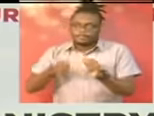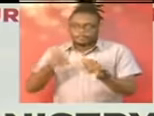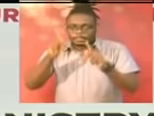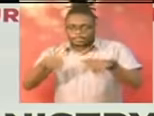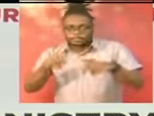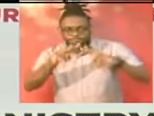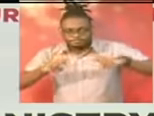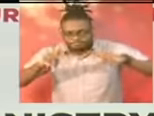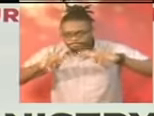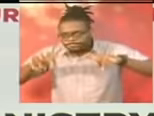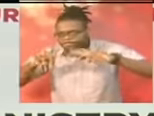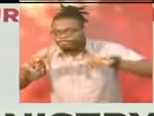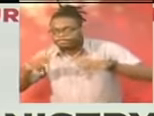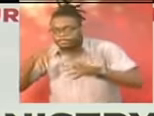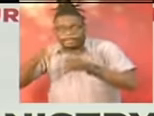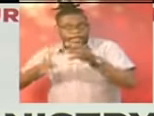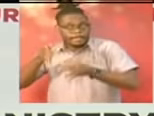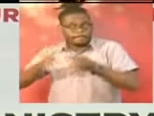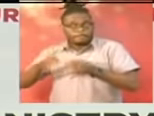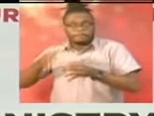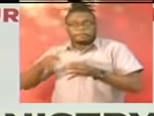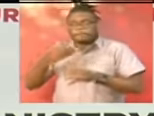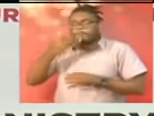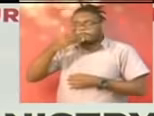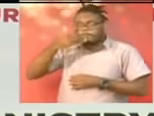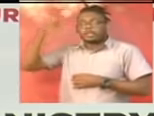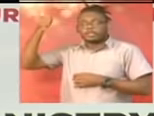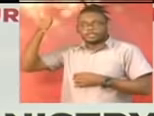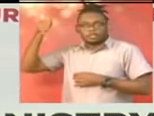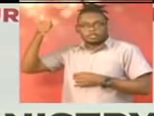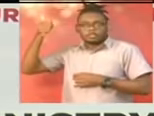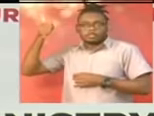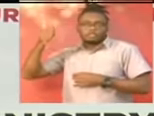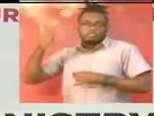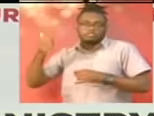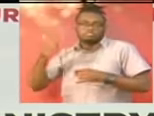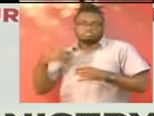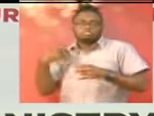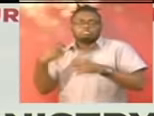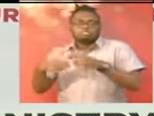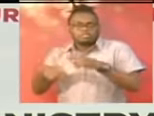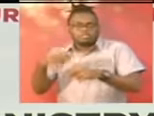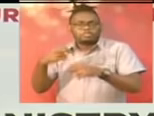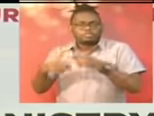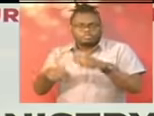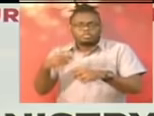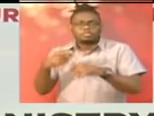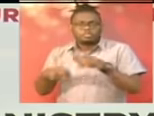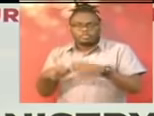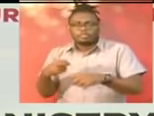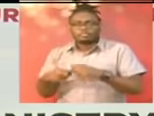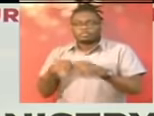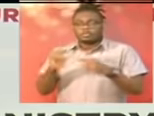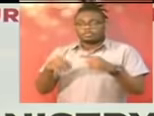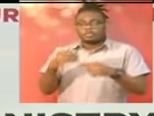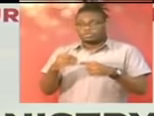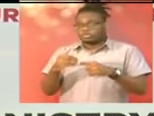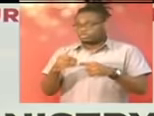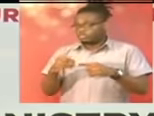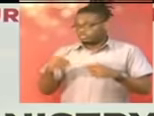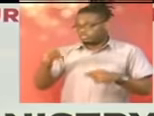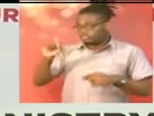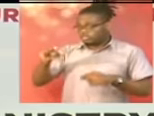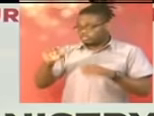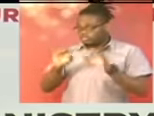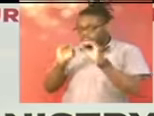are having any derangements of function, any issues that suggest that they need secondary or tertiary level care, that's